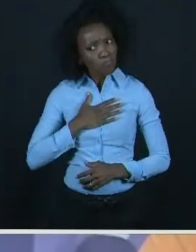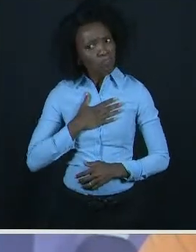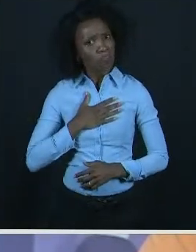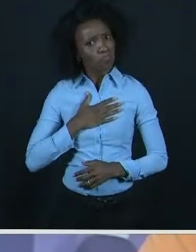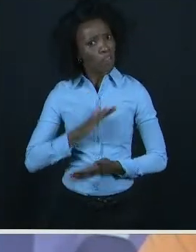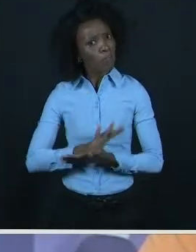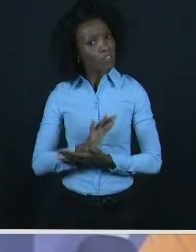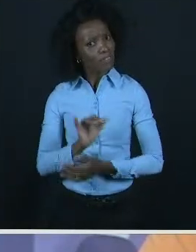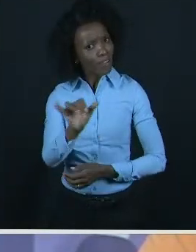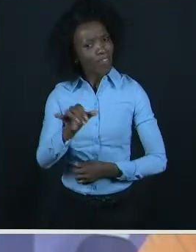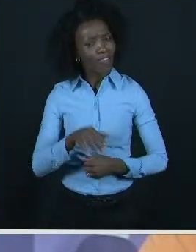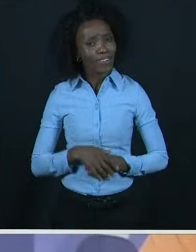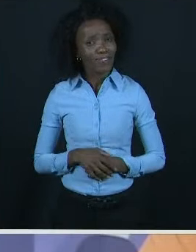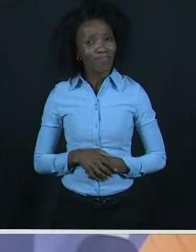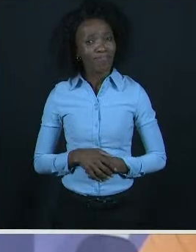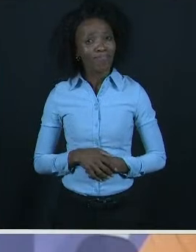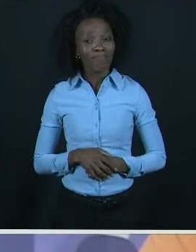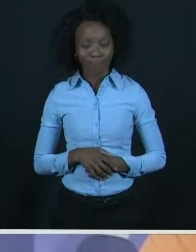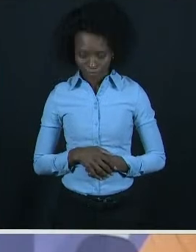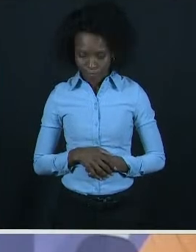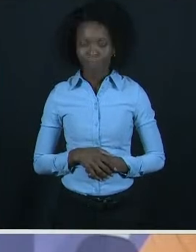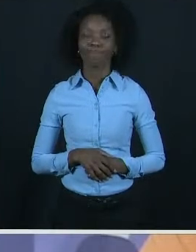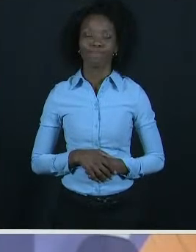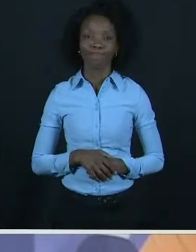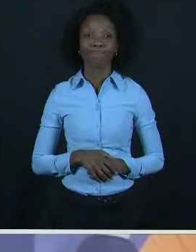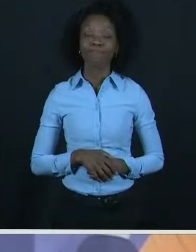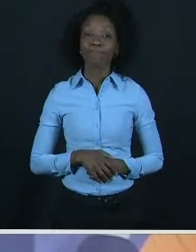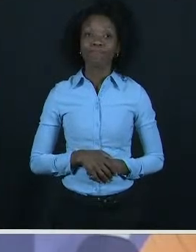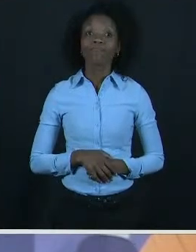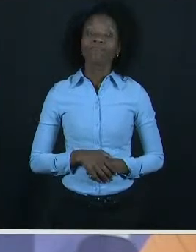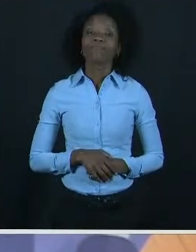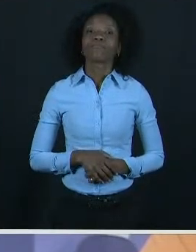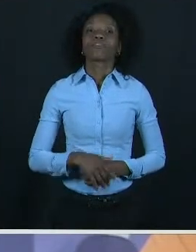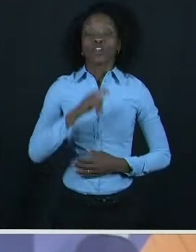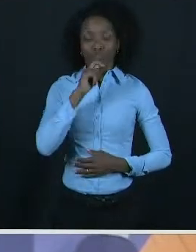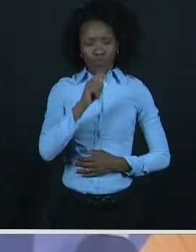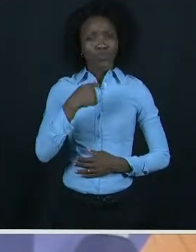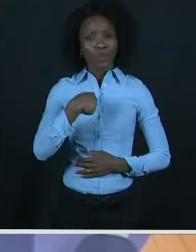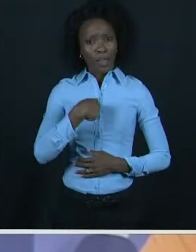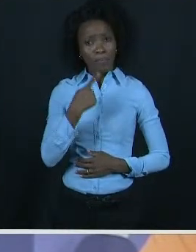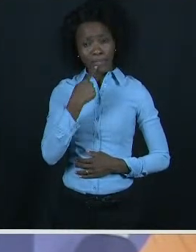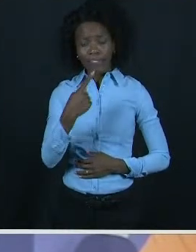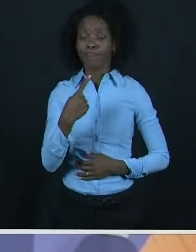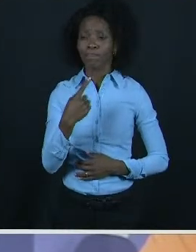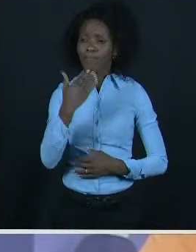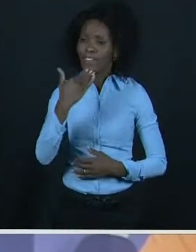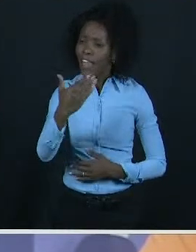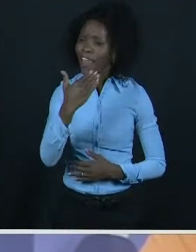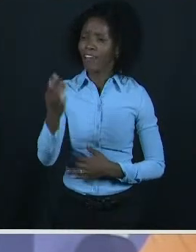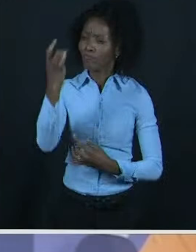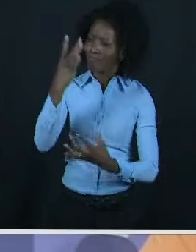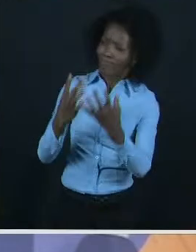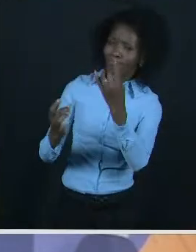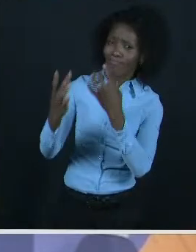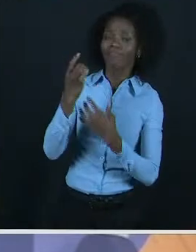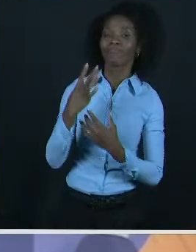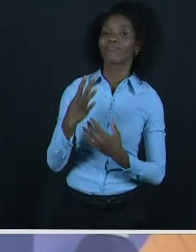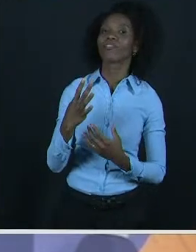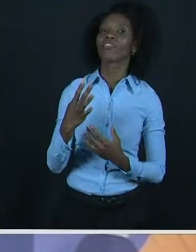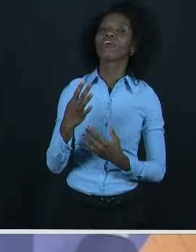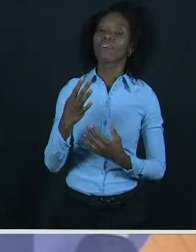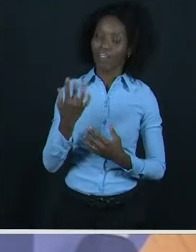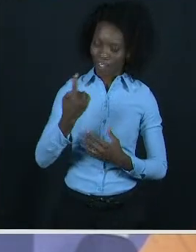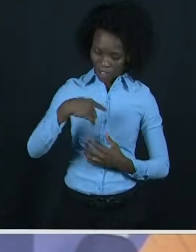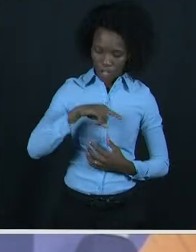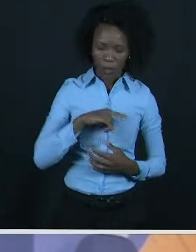that. Now, indeed, having appreciated that, it means that we have